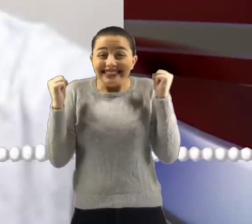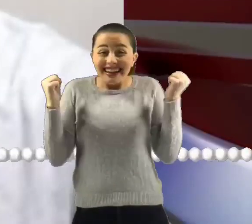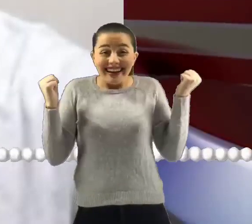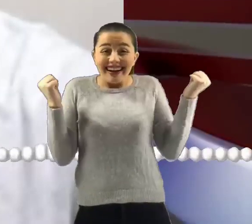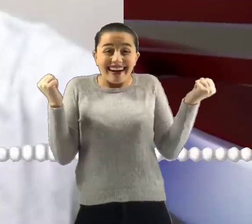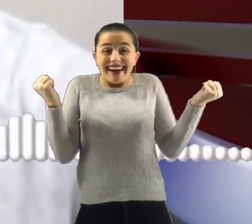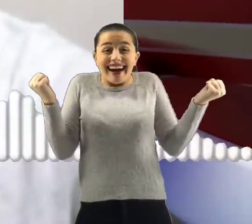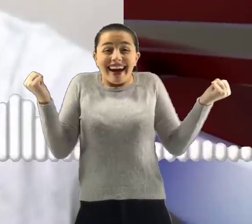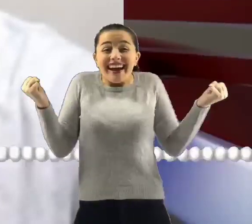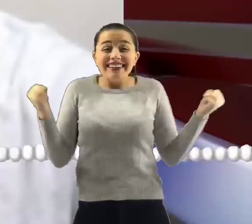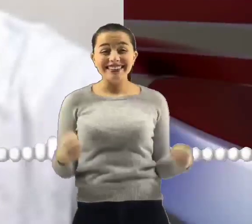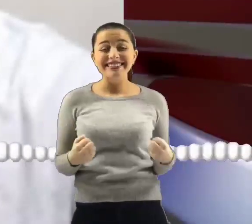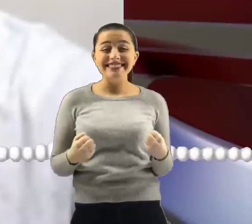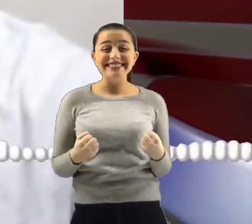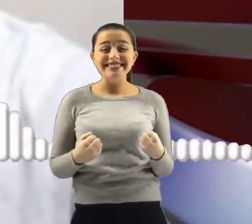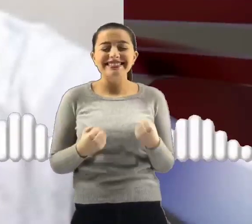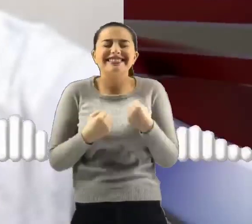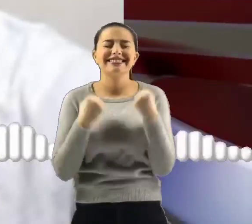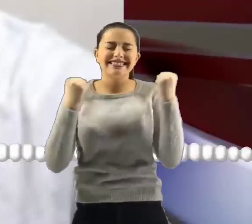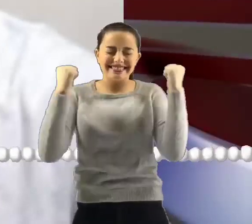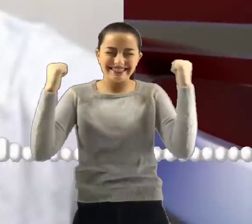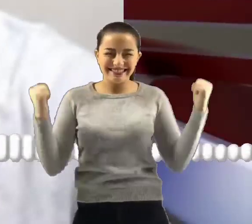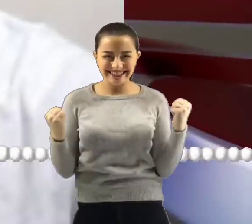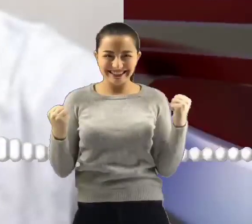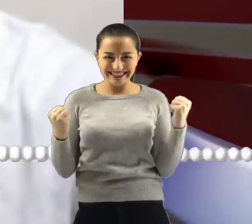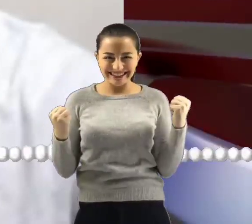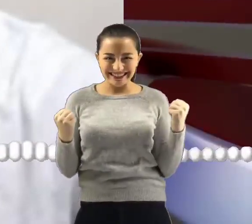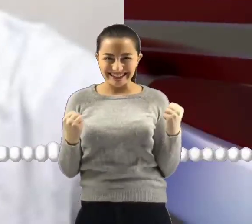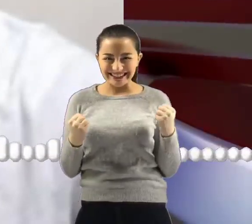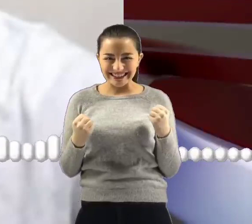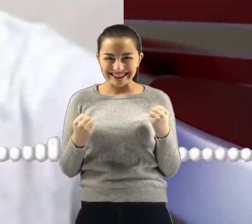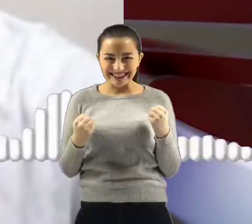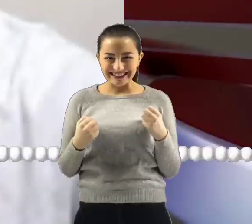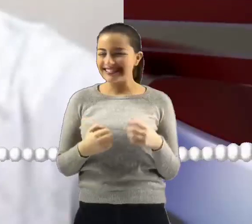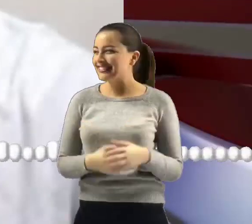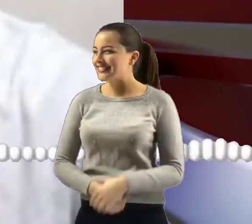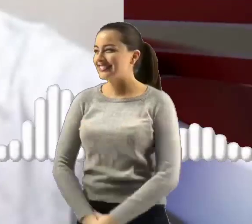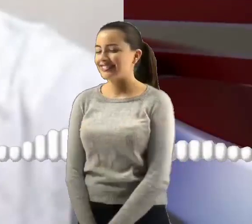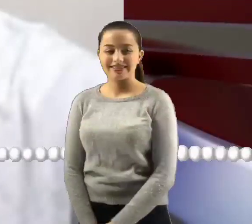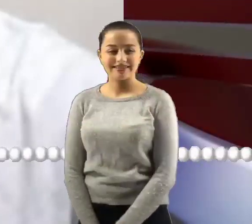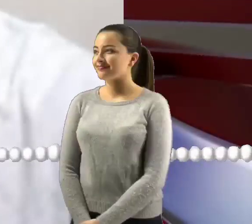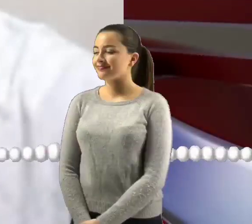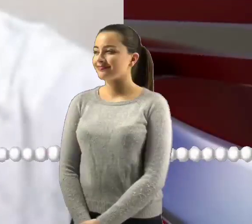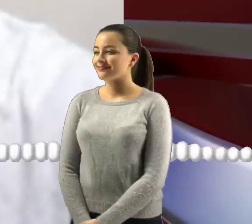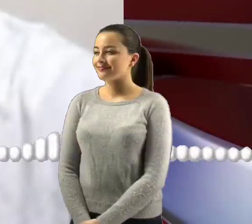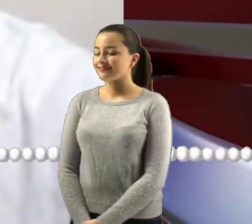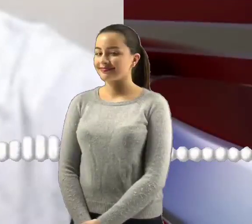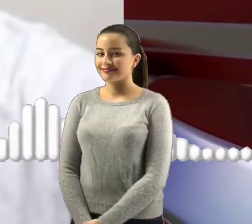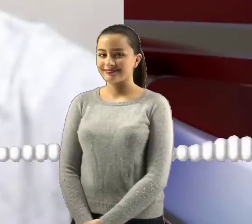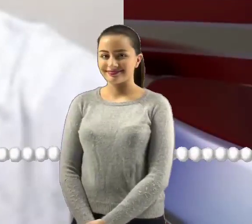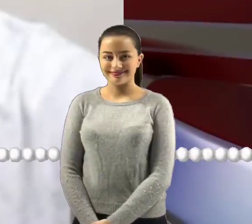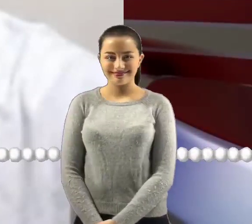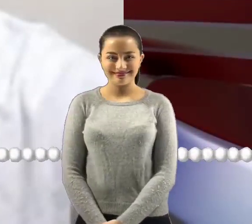M wee jụọ sị, ọwụ na ya atụghọ Tinubu ọka ya emeri na ụdị o si wee meri, na ọhụ